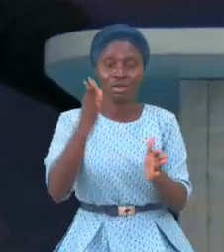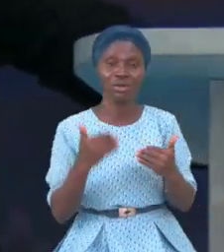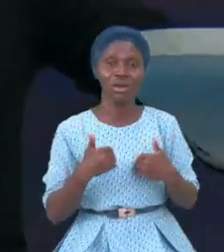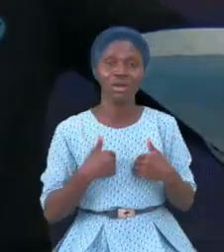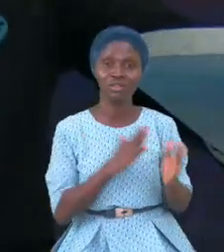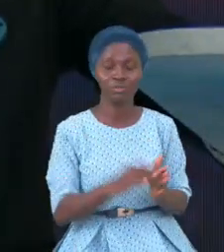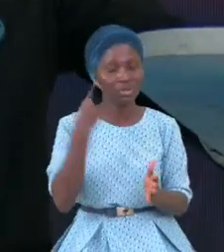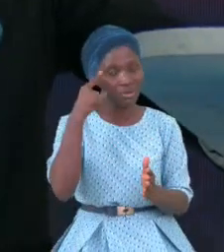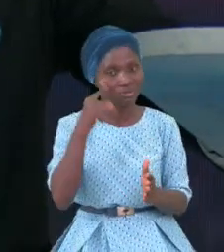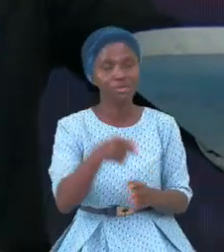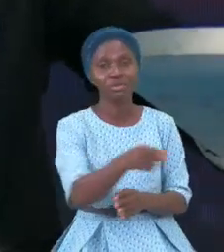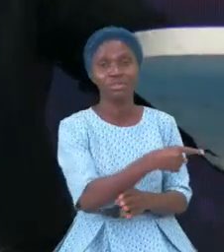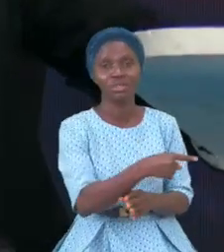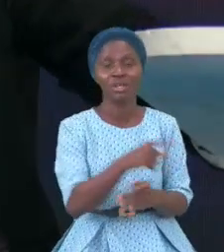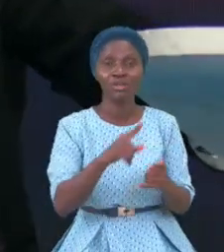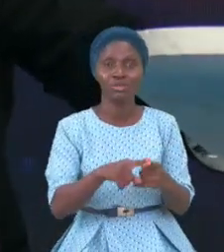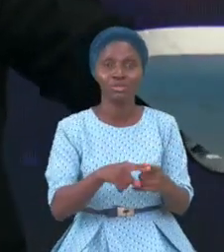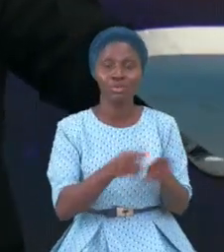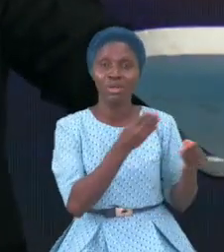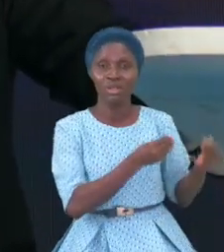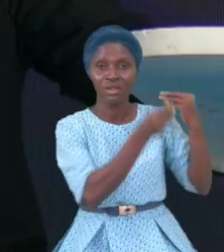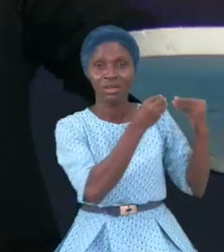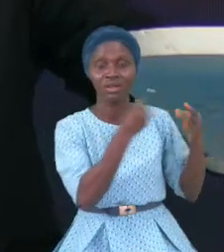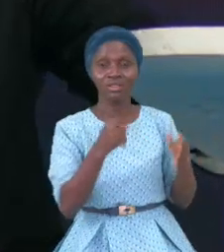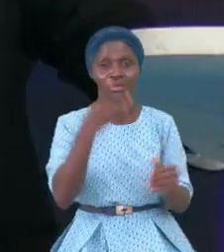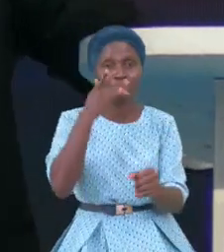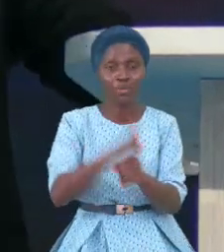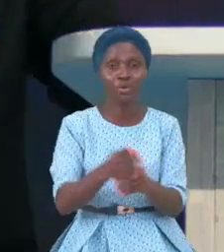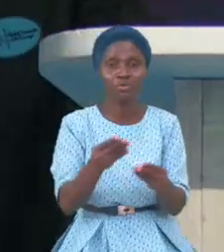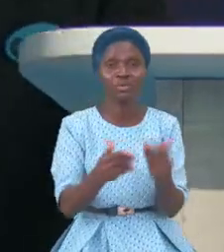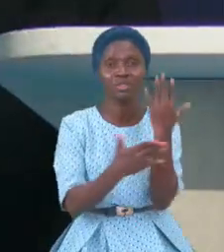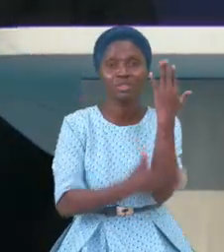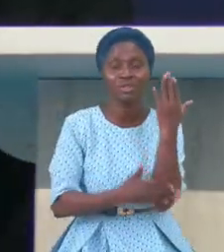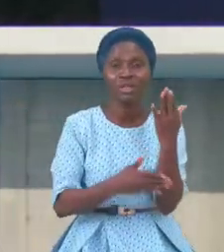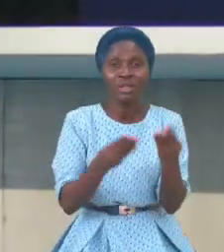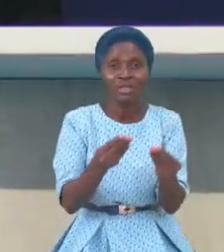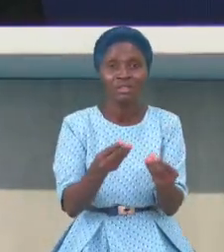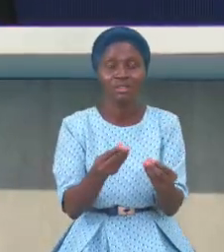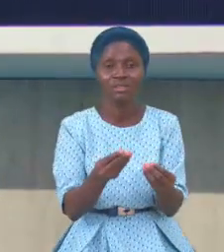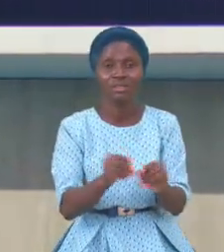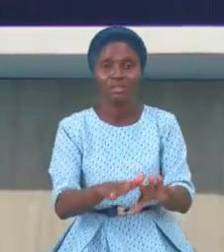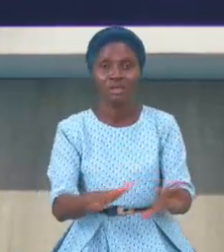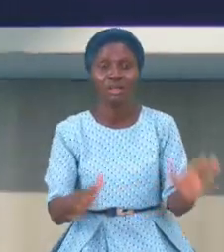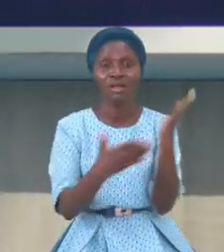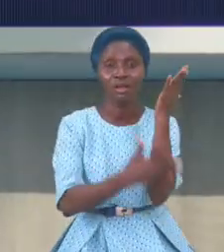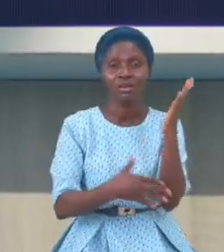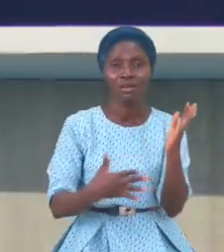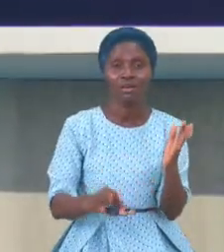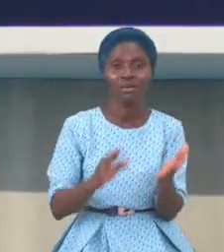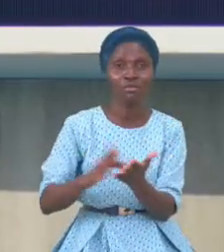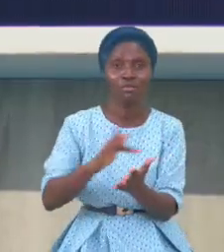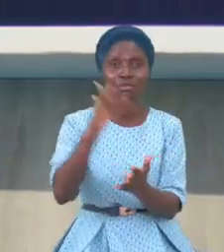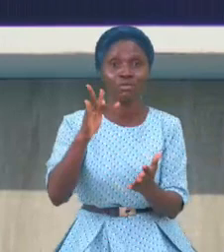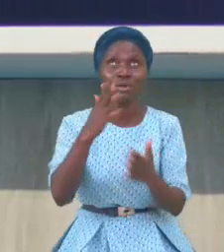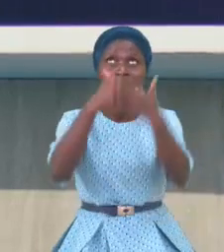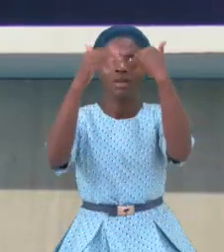the promised land, the land of beauty, the land of glory. Heaven is a goal. If you're going to get